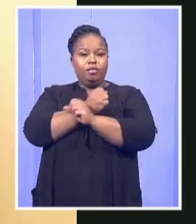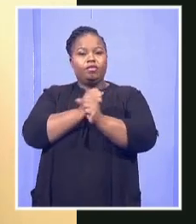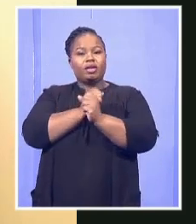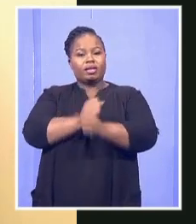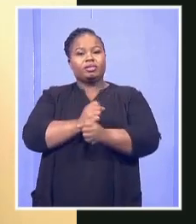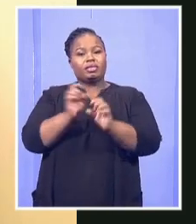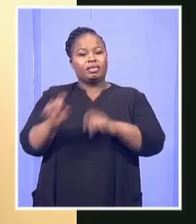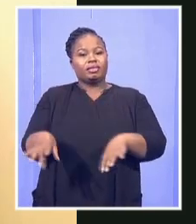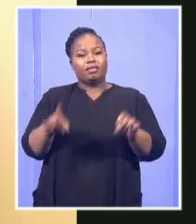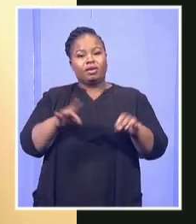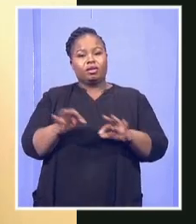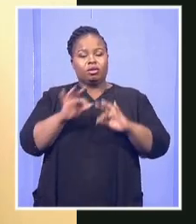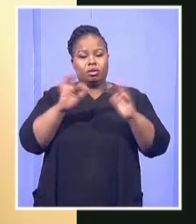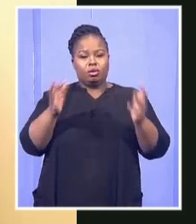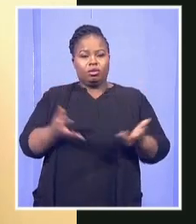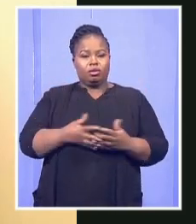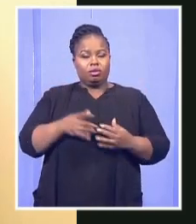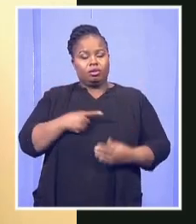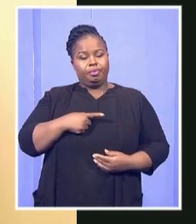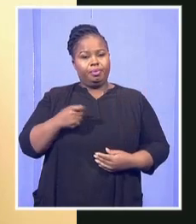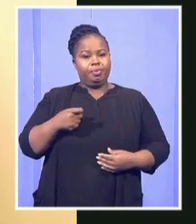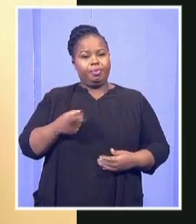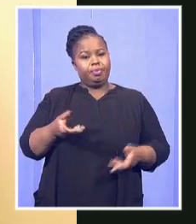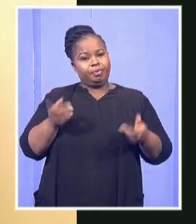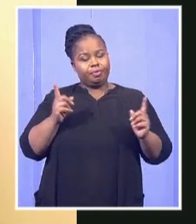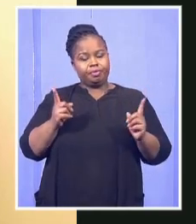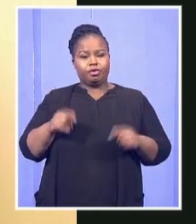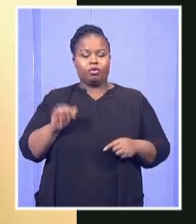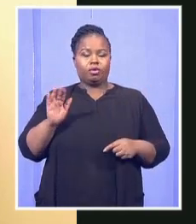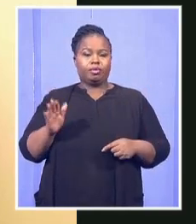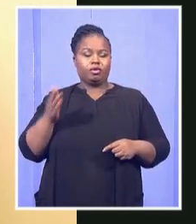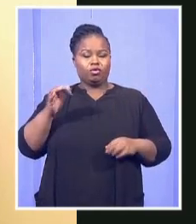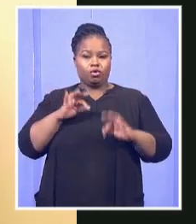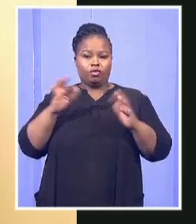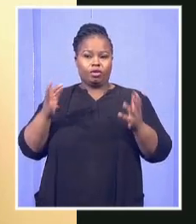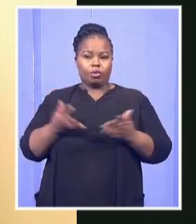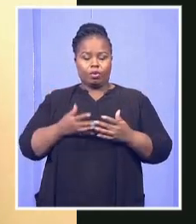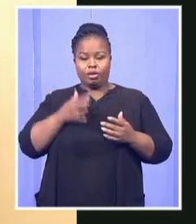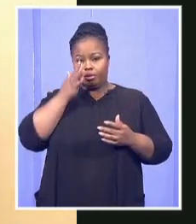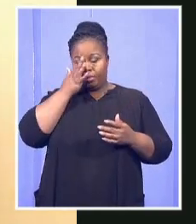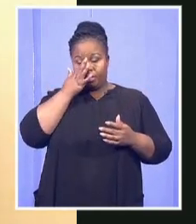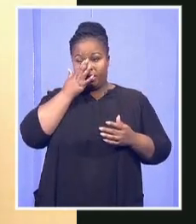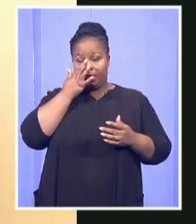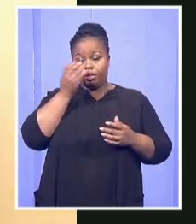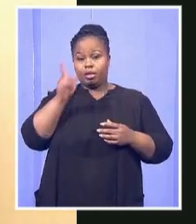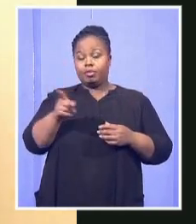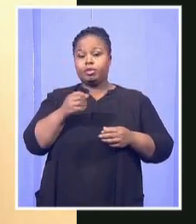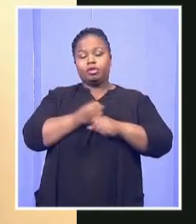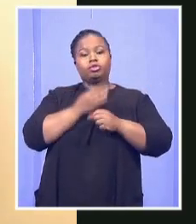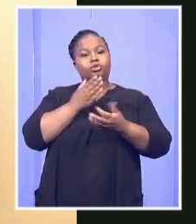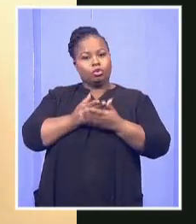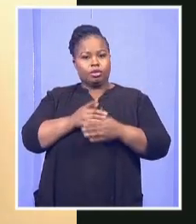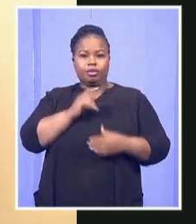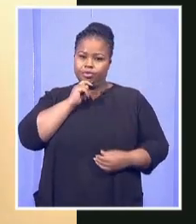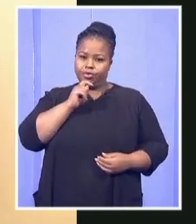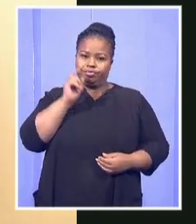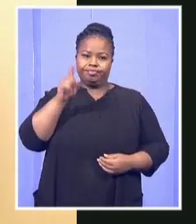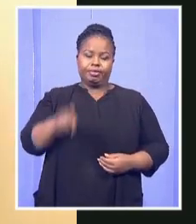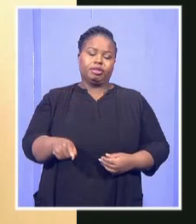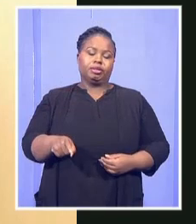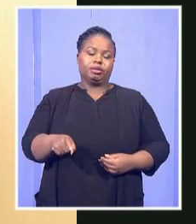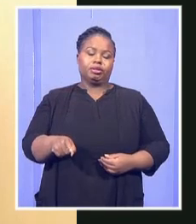just the brutal nature of colonialism in the rest of the world. So he has to make sure that obviously